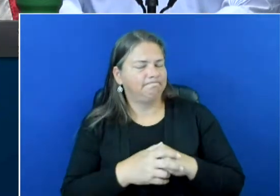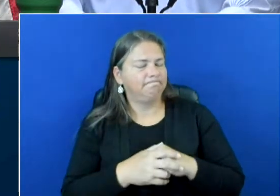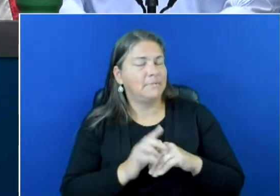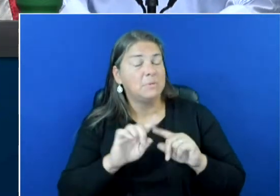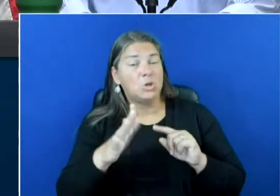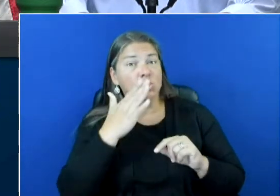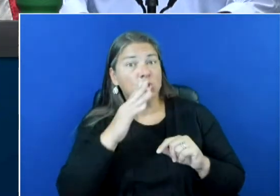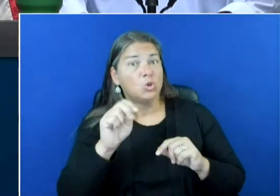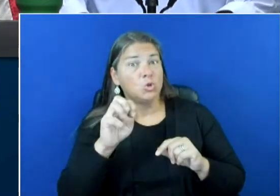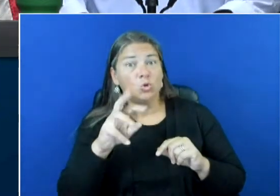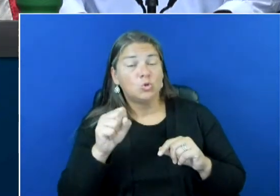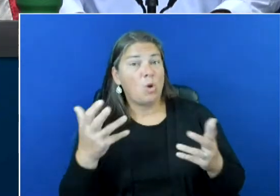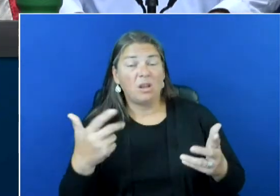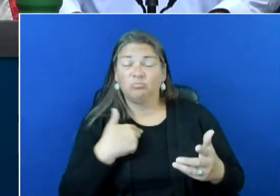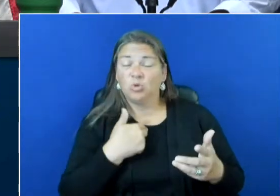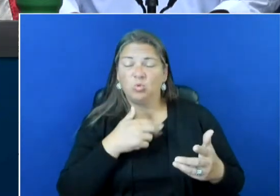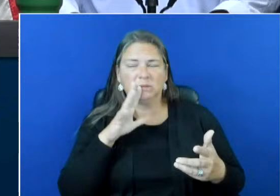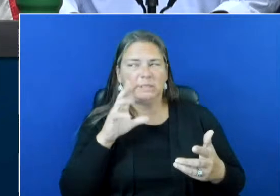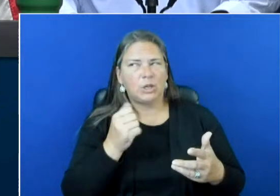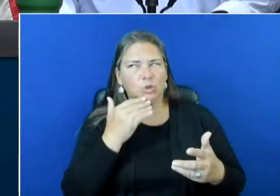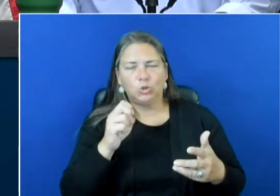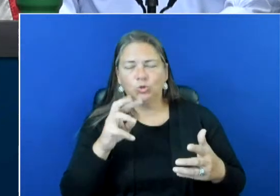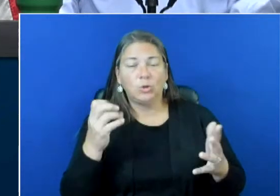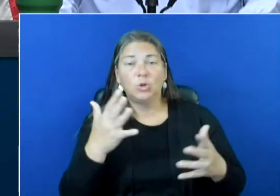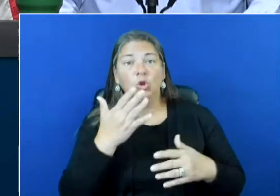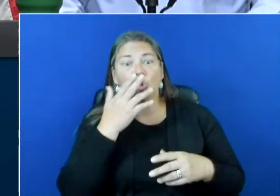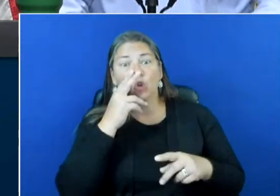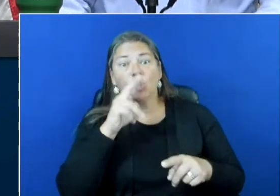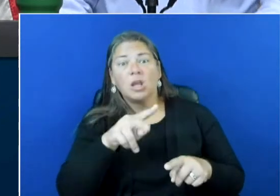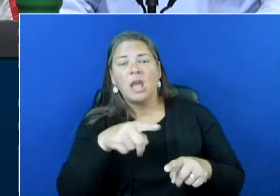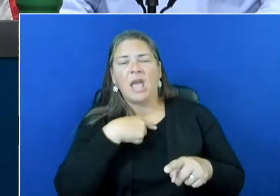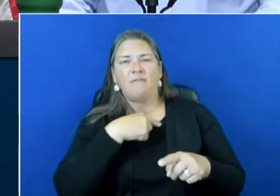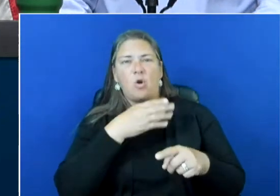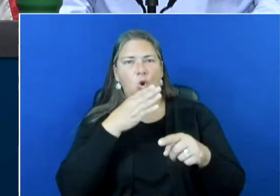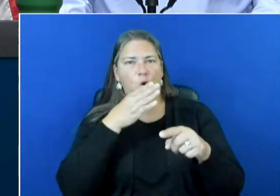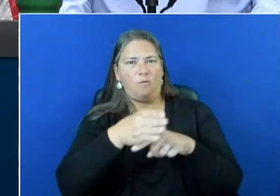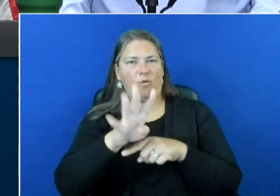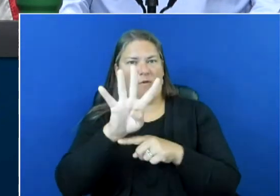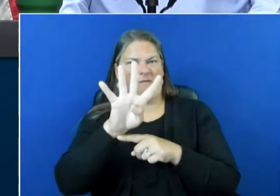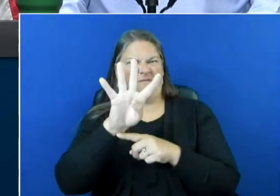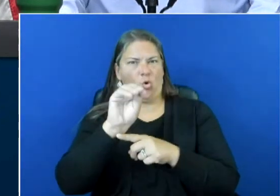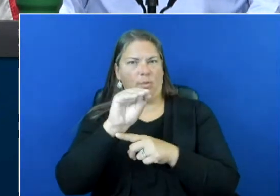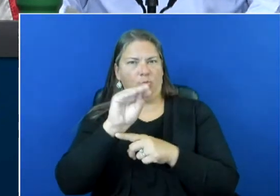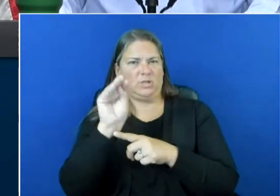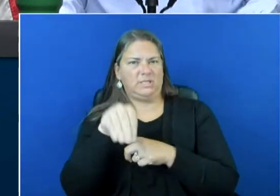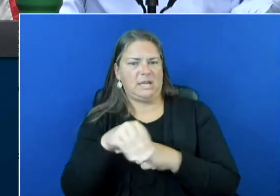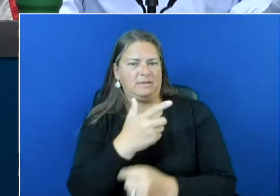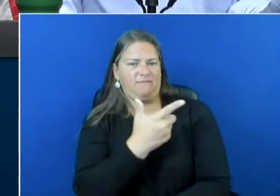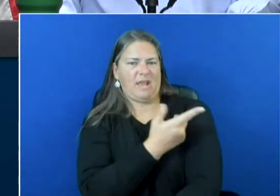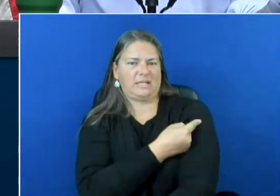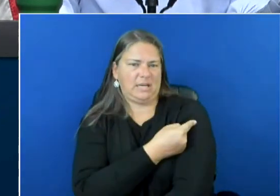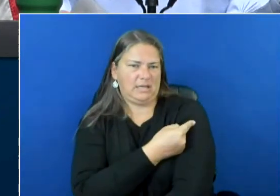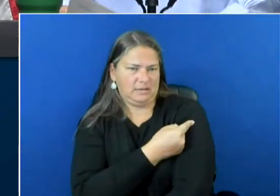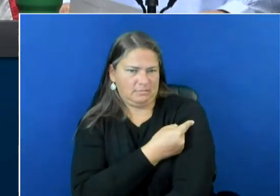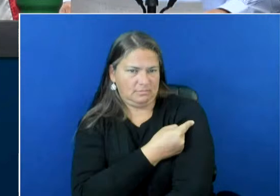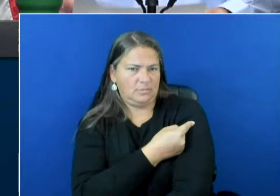any of it, let's look at Kentucky counties with over 40% of Kentuckians vaccinated. We have